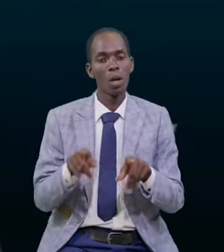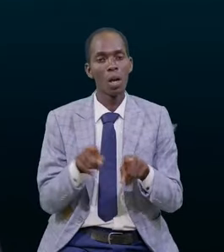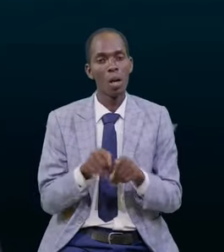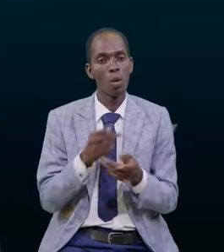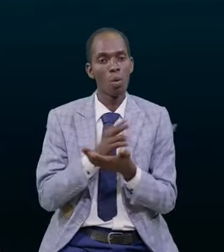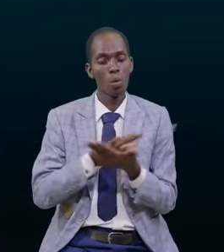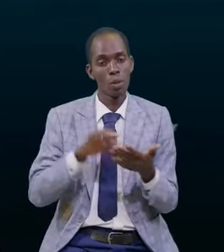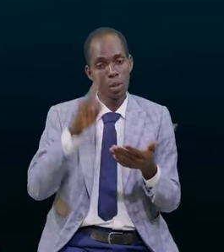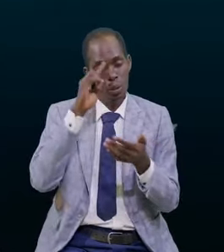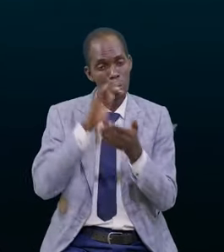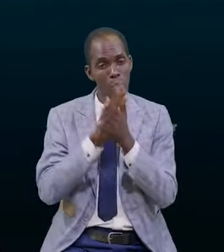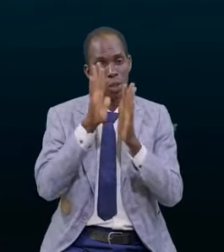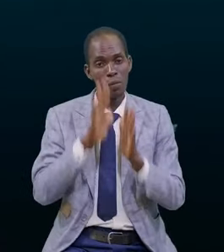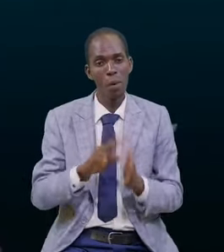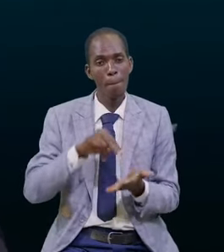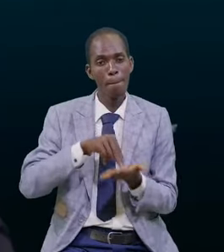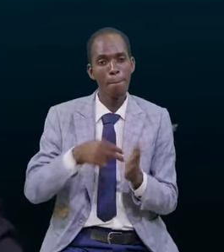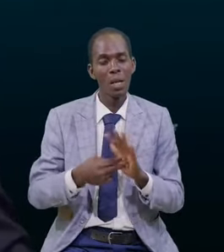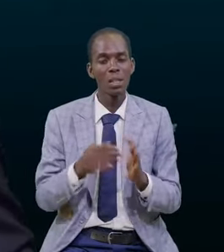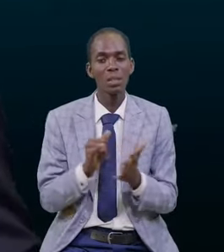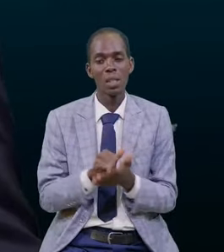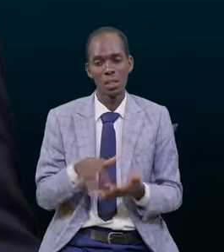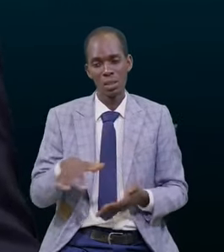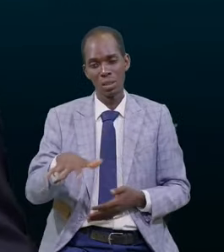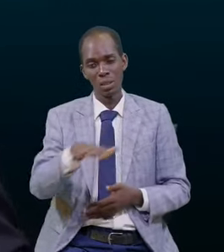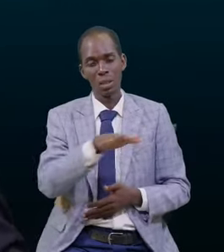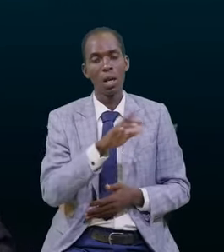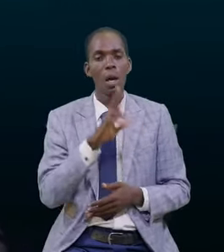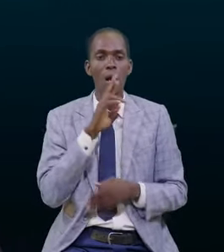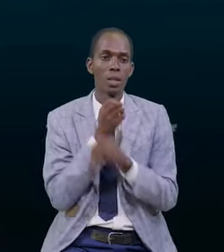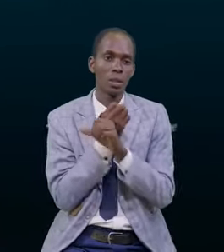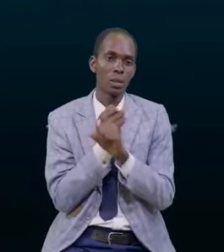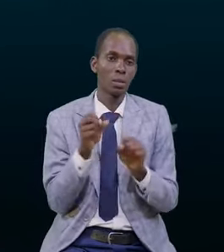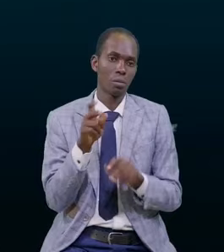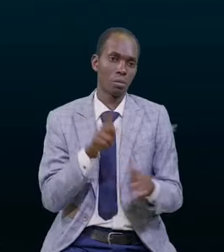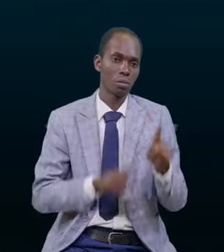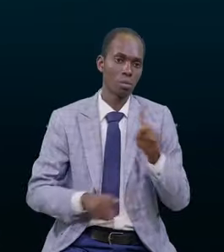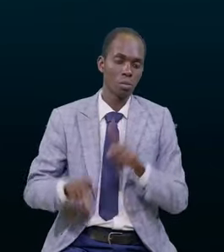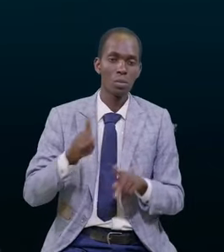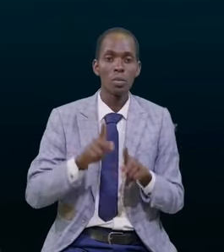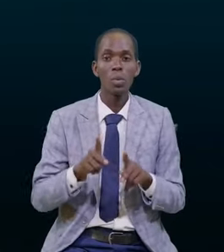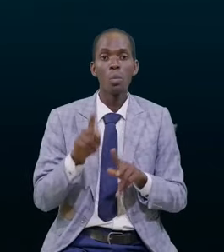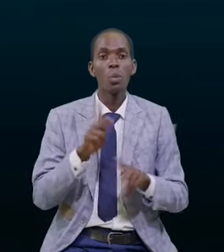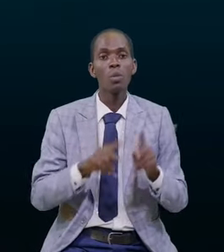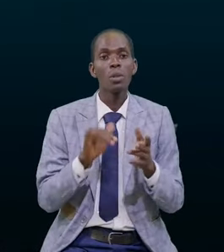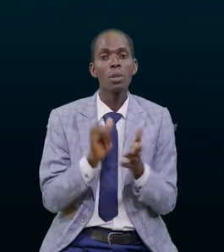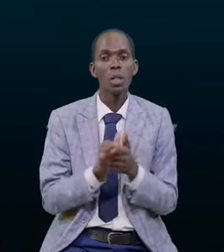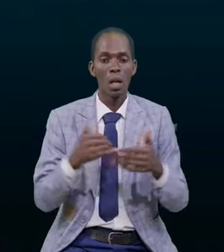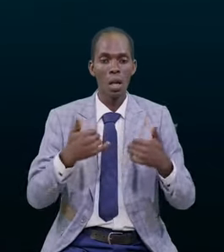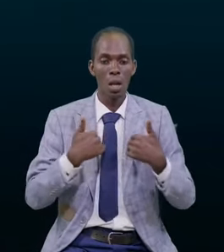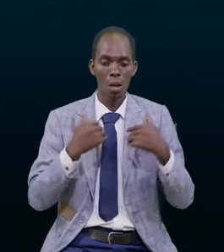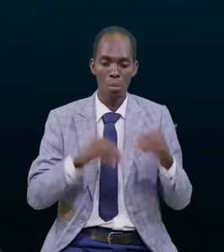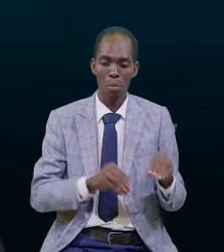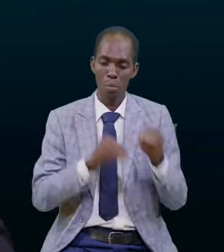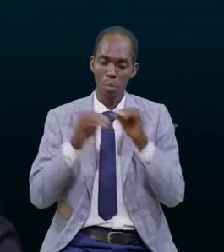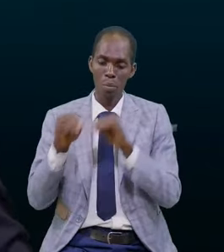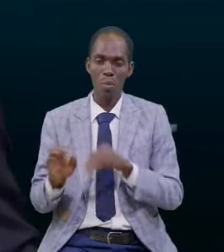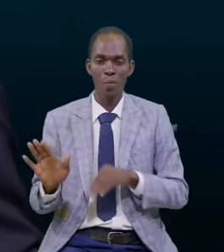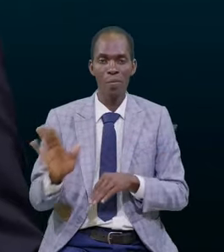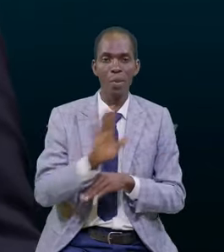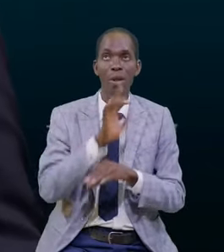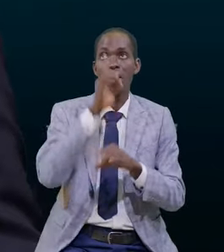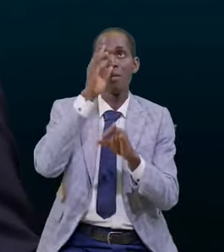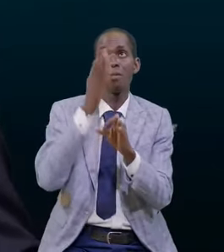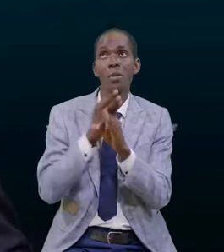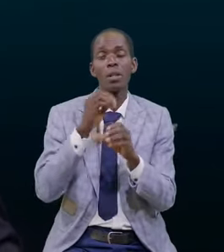that these were saved people these were converted people these were people who have put their faith in Christ that's why they are referred